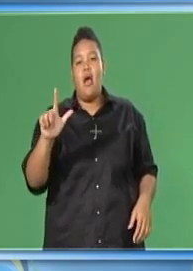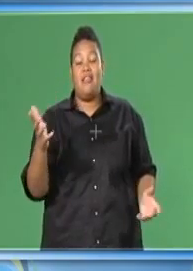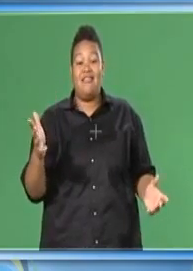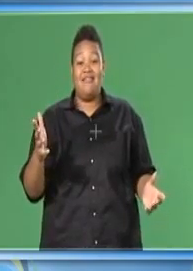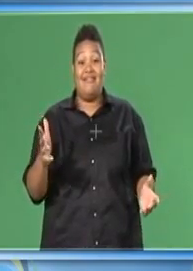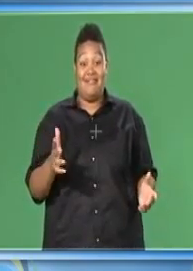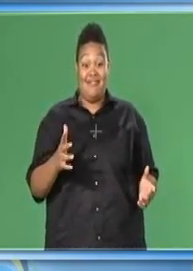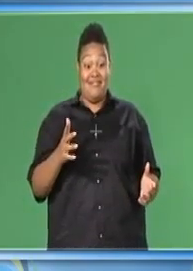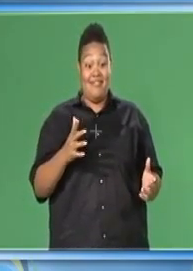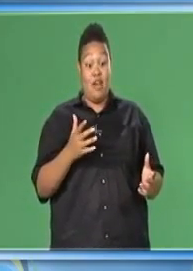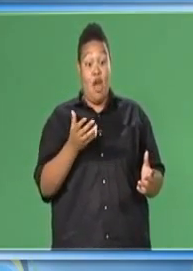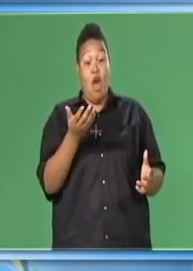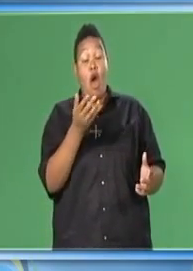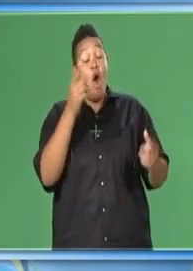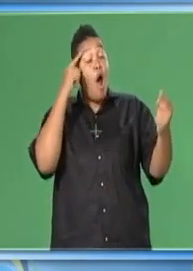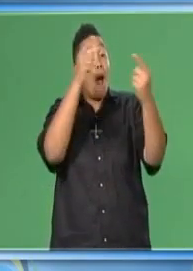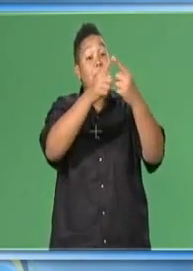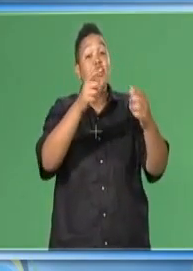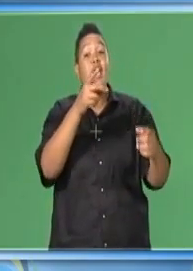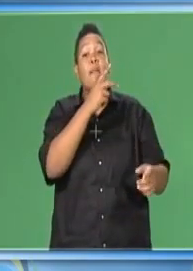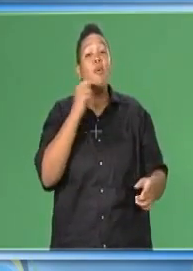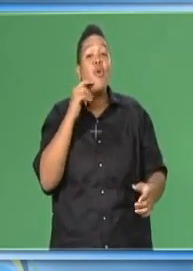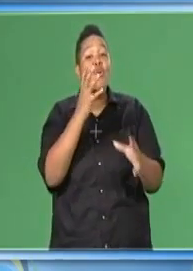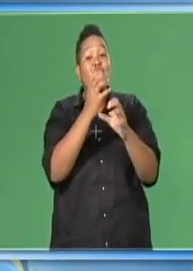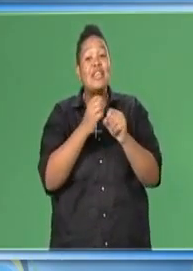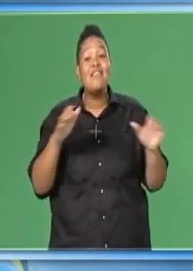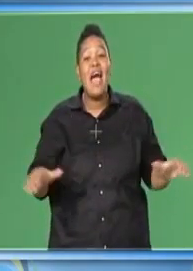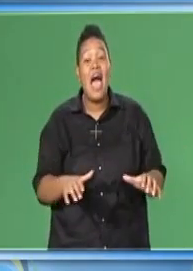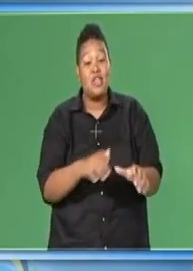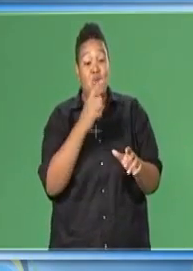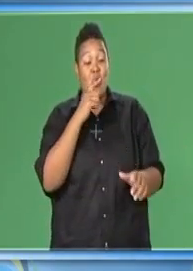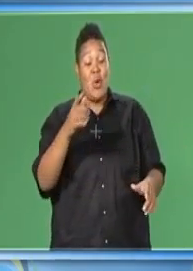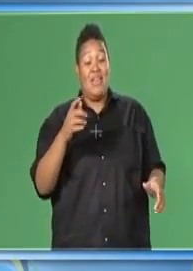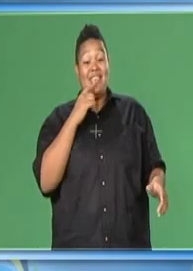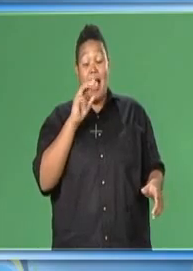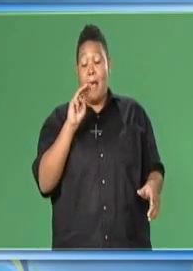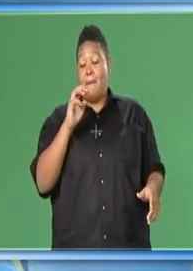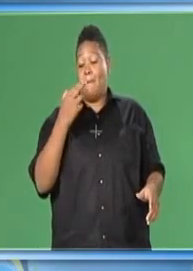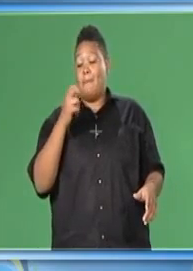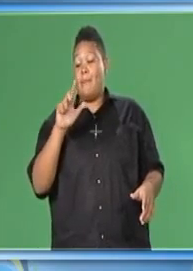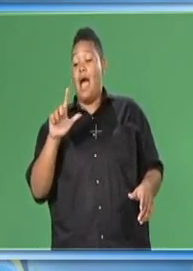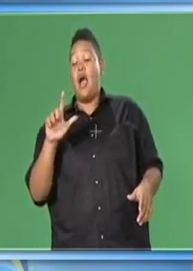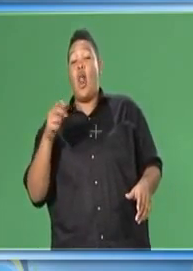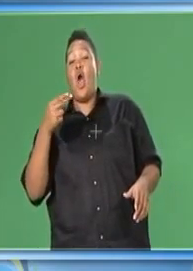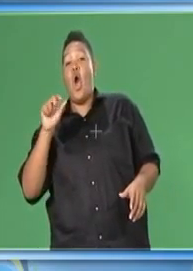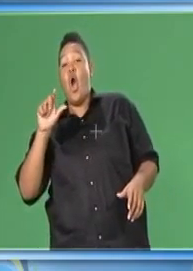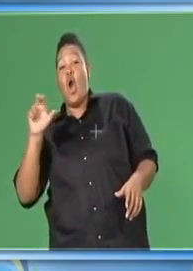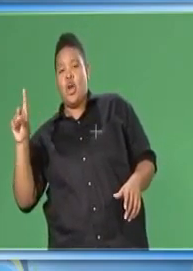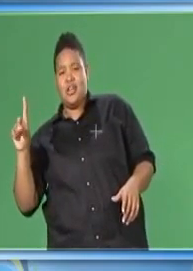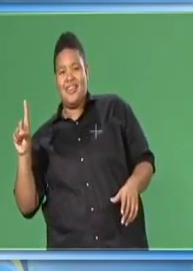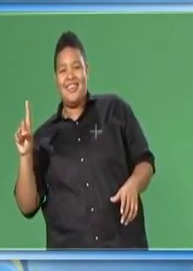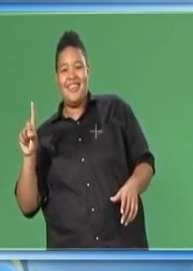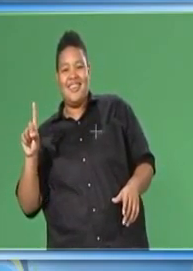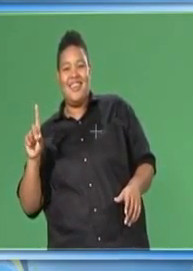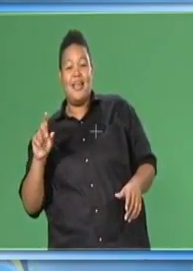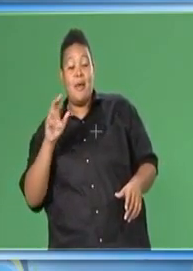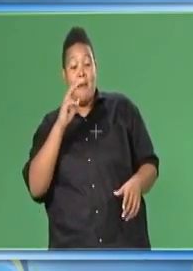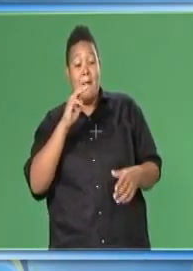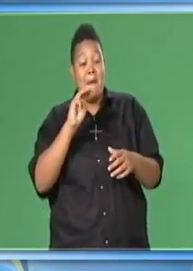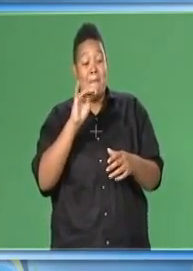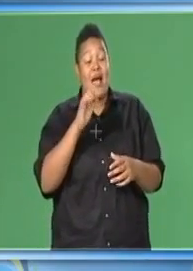Object pronouns receive the action. So if the sentence takes the form Michael hugged, any of these object pronouns